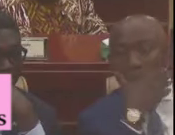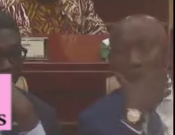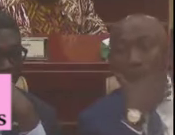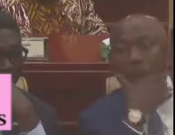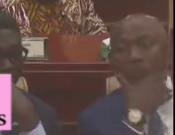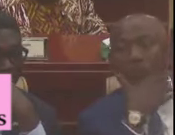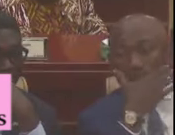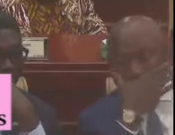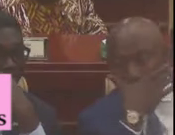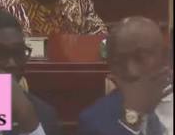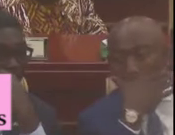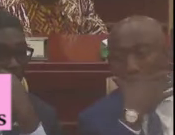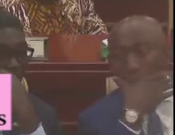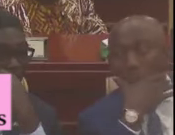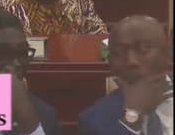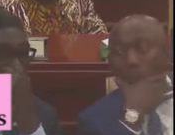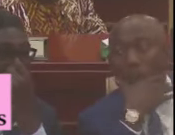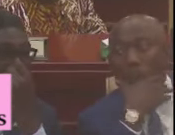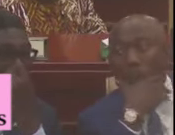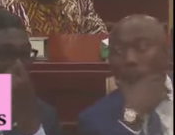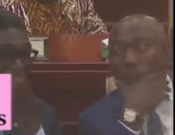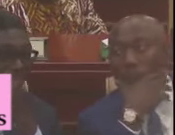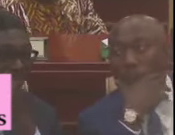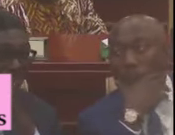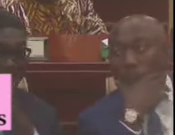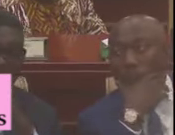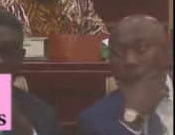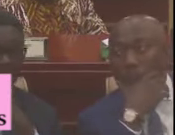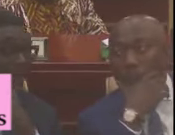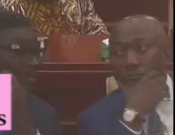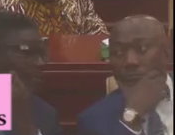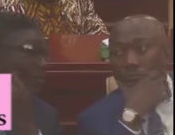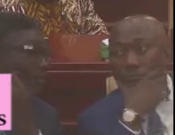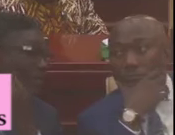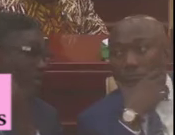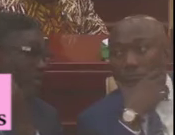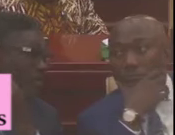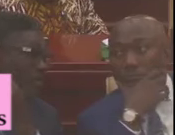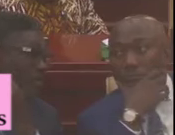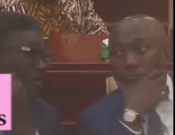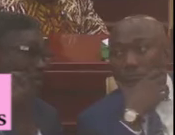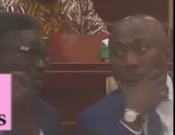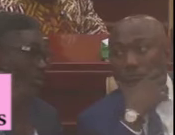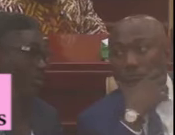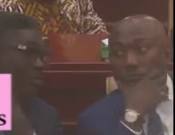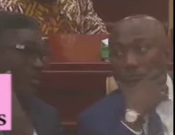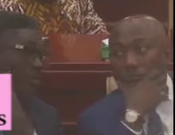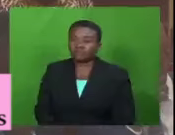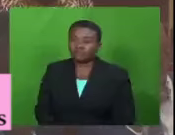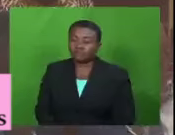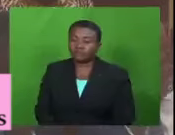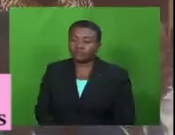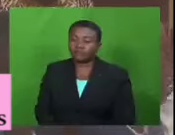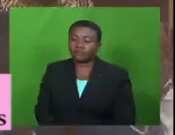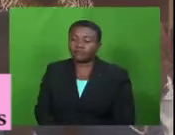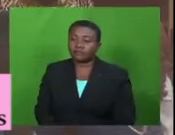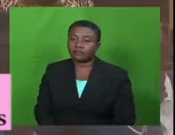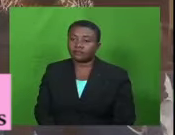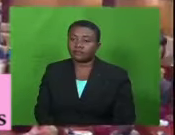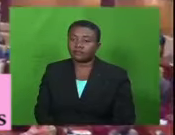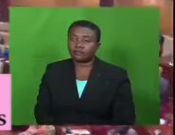electricity bills because access to water was a necessity to ensure people adhere to